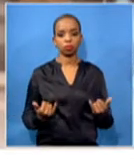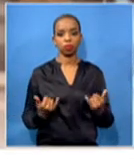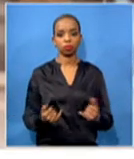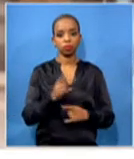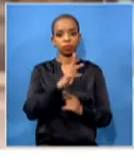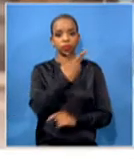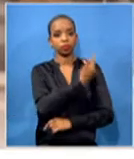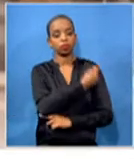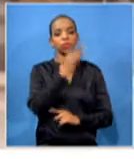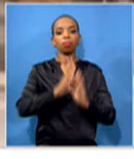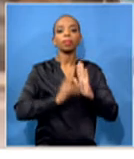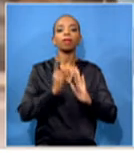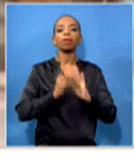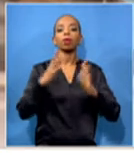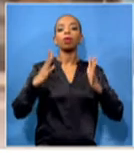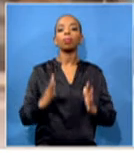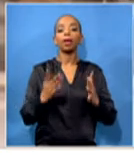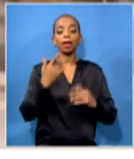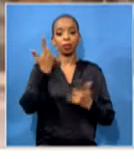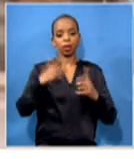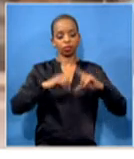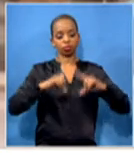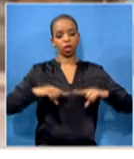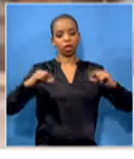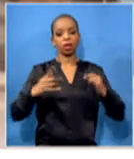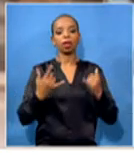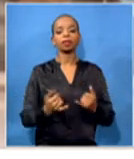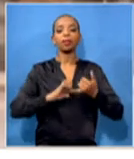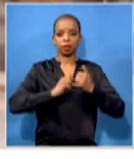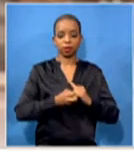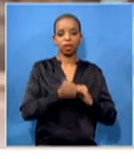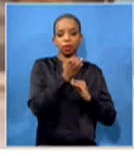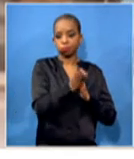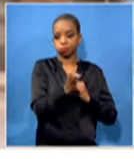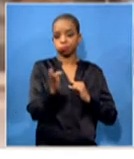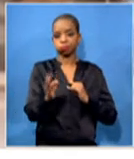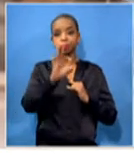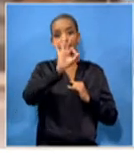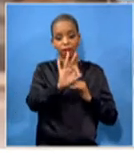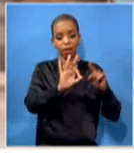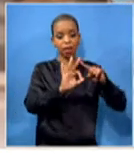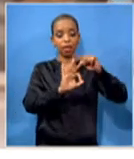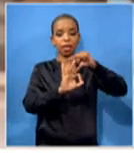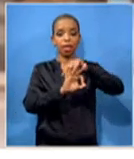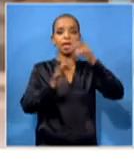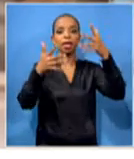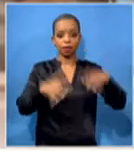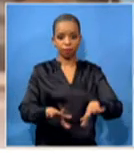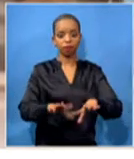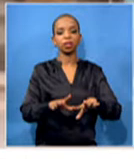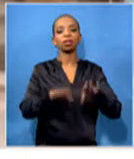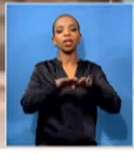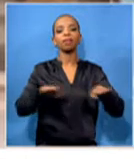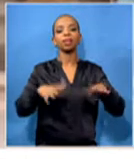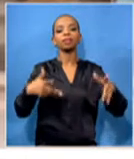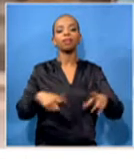vaccines developed by China have entered clinical trials, and 3 of them have completed the phase 2 clinical trials. All the